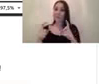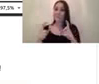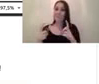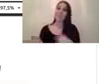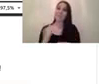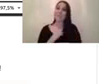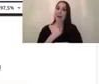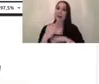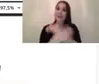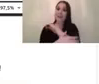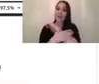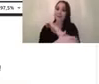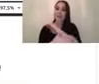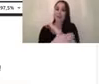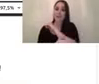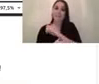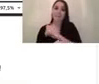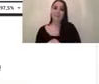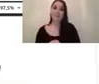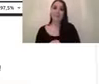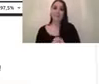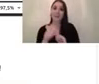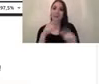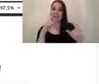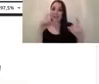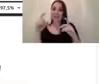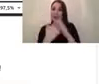actually don't even have autofocus.